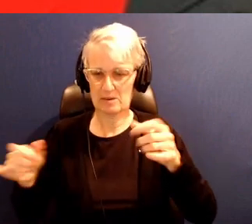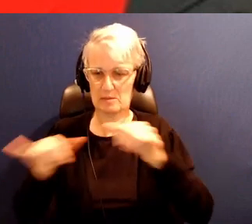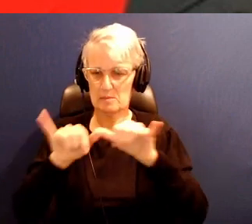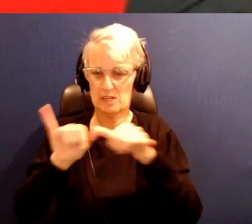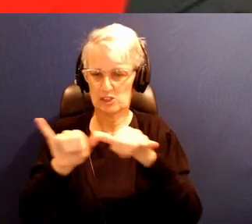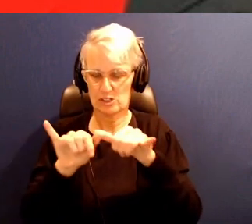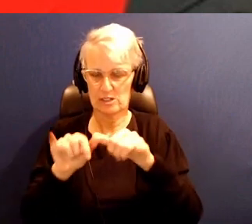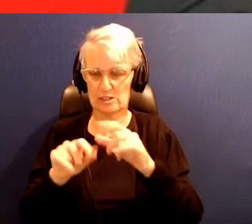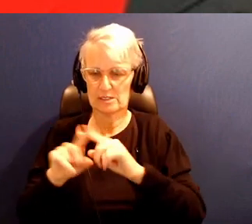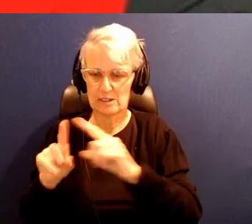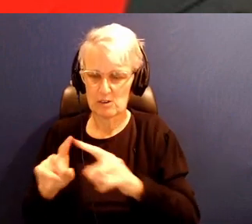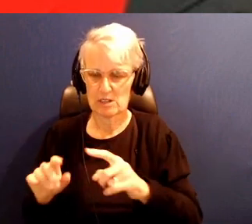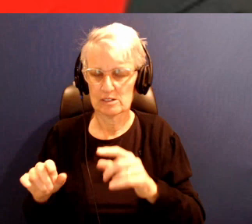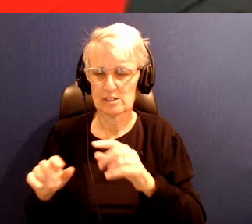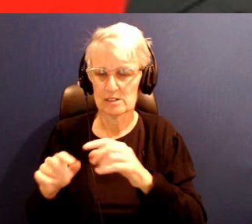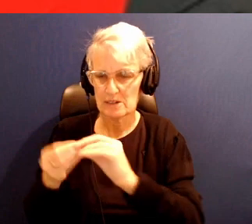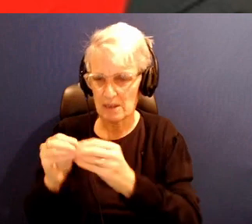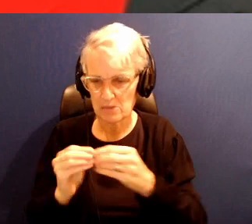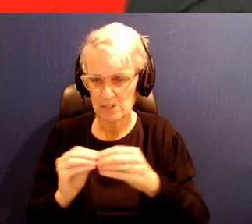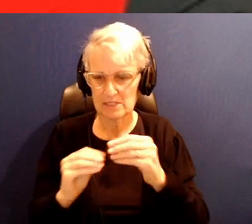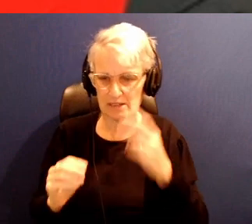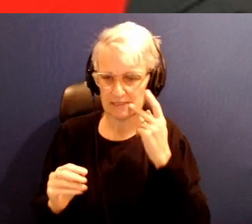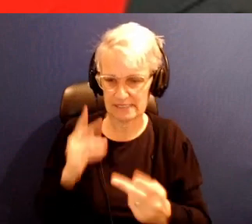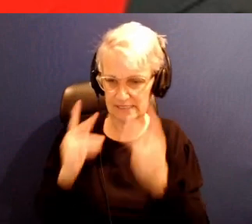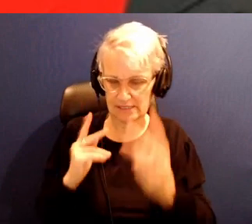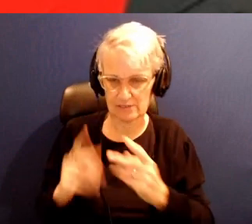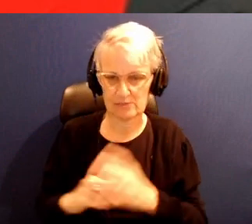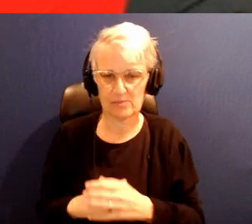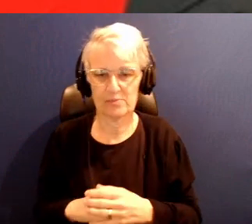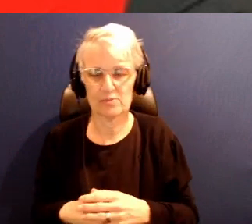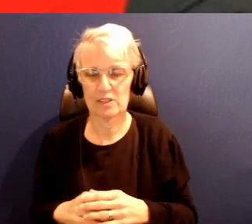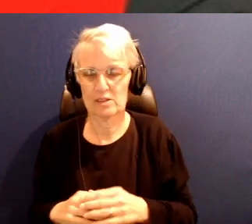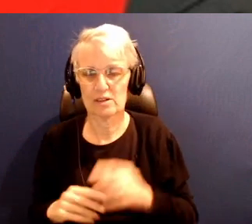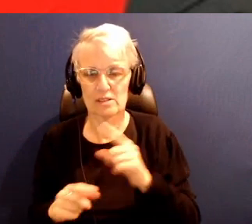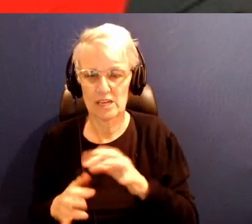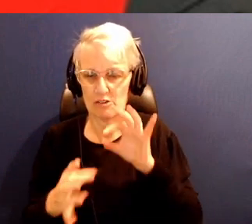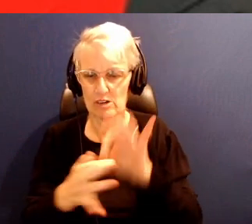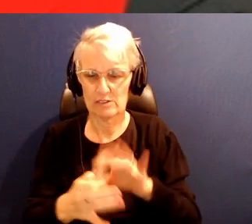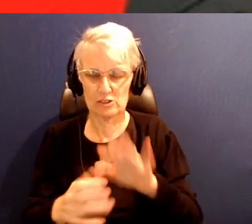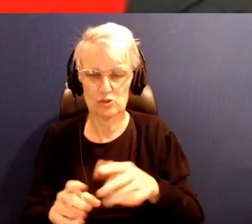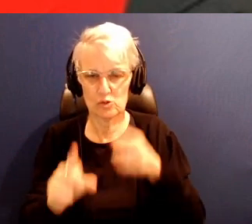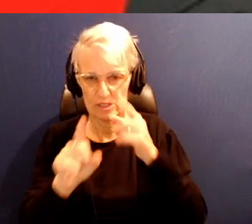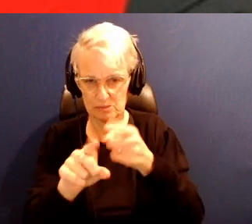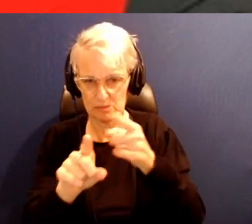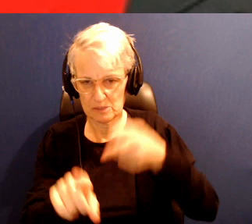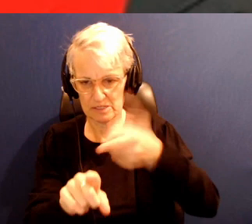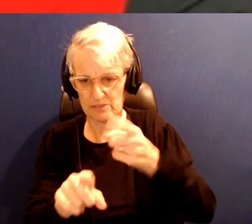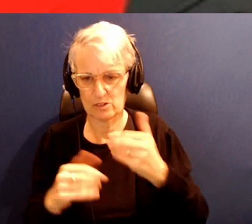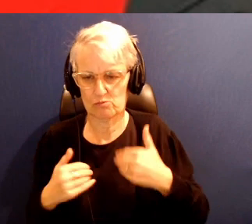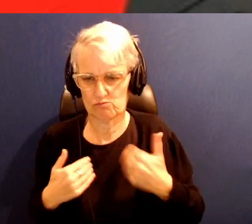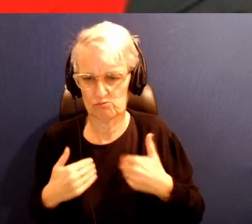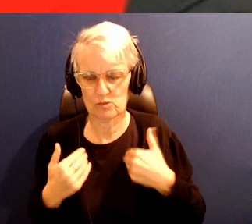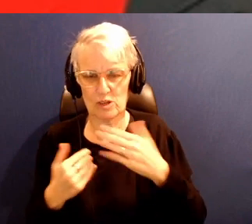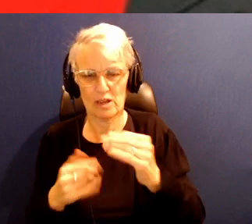a mixture of qualitative and quantitative indicators. They are relevant to the actual needs of the targeted youth and